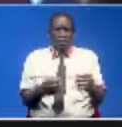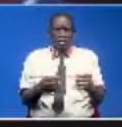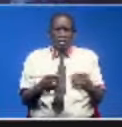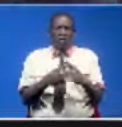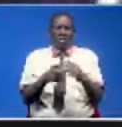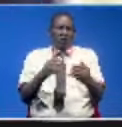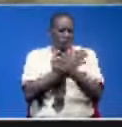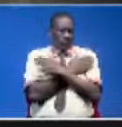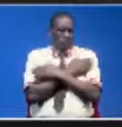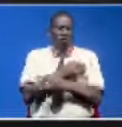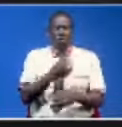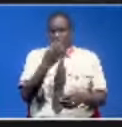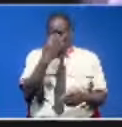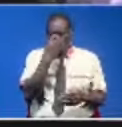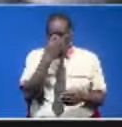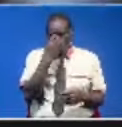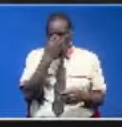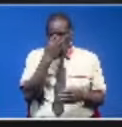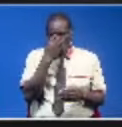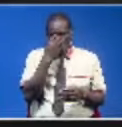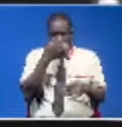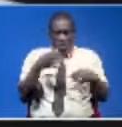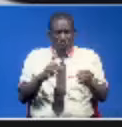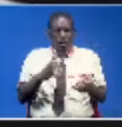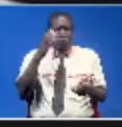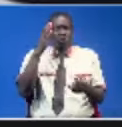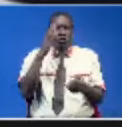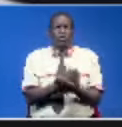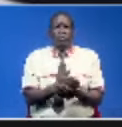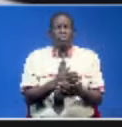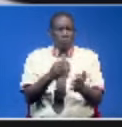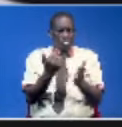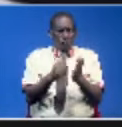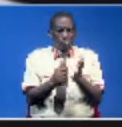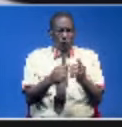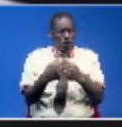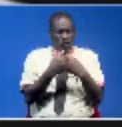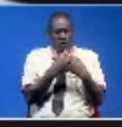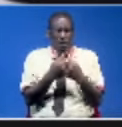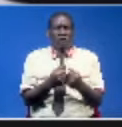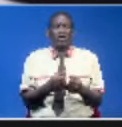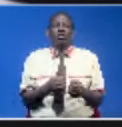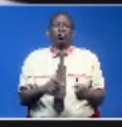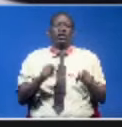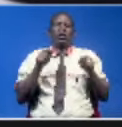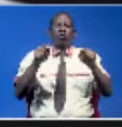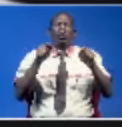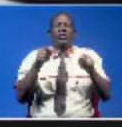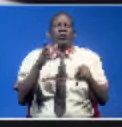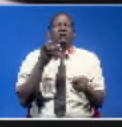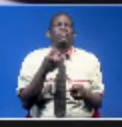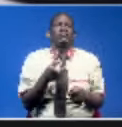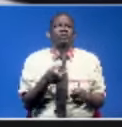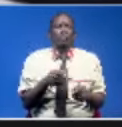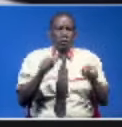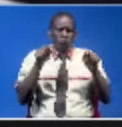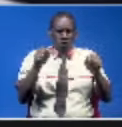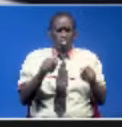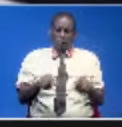Ruto, putting the heat under the government's feet. We condemn in the strongest terms possible